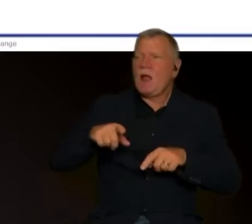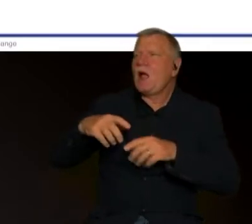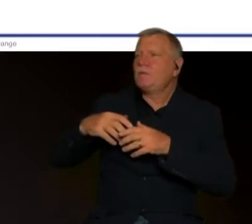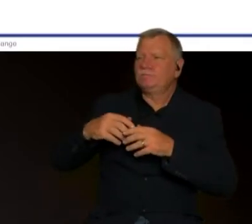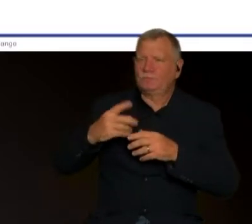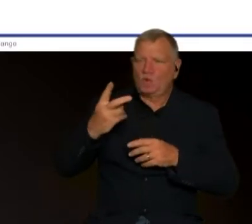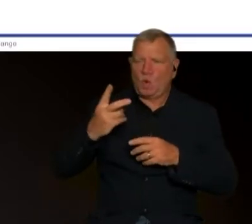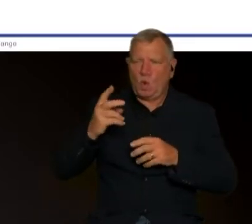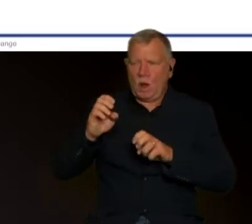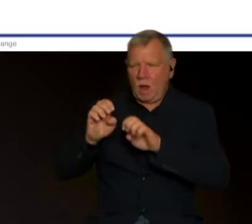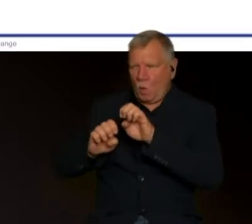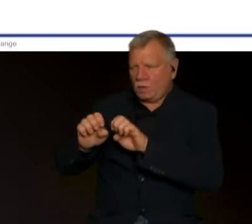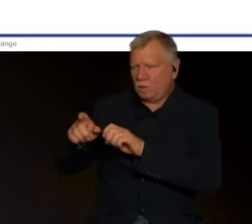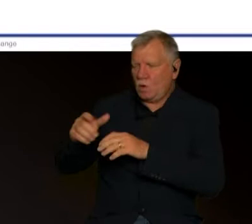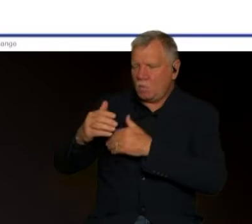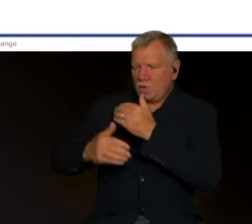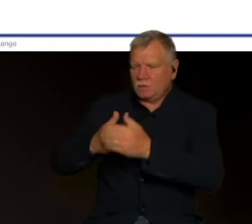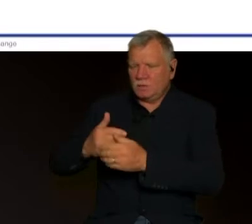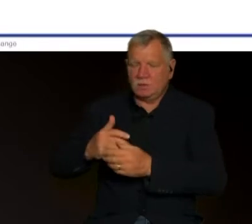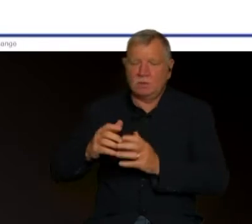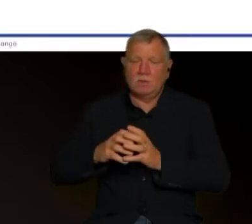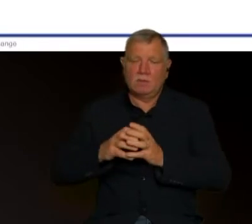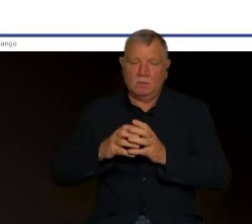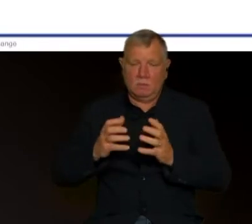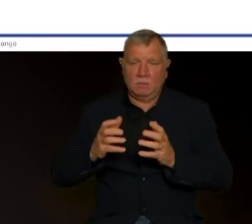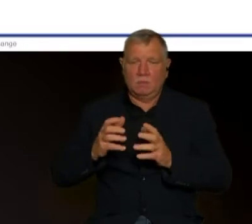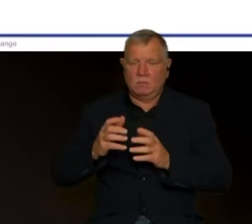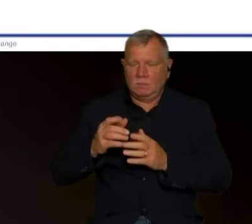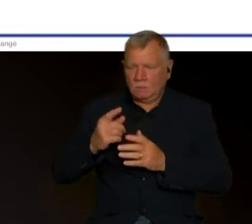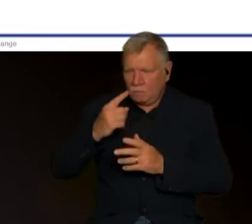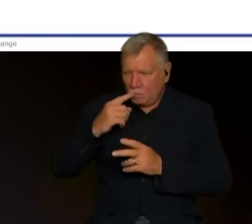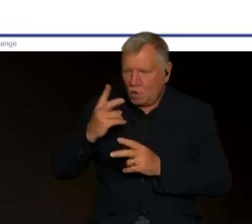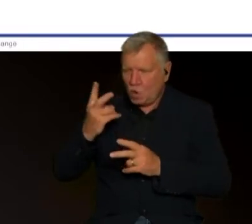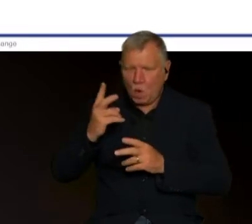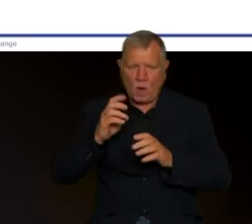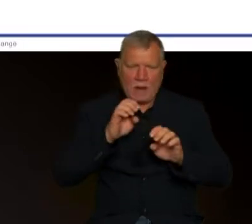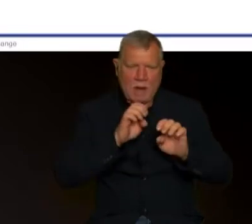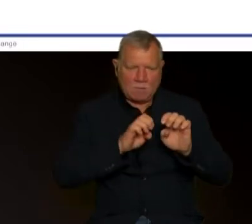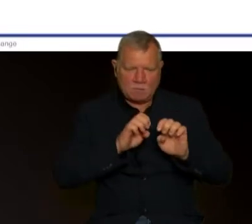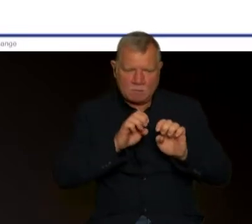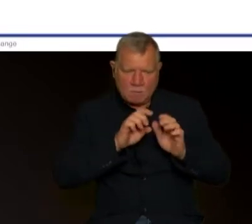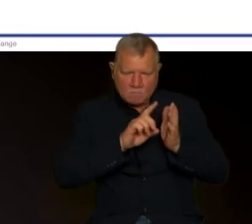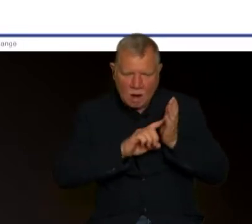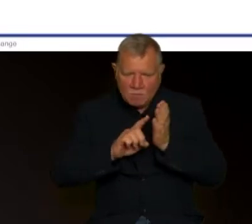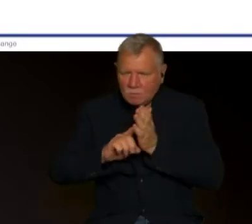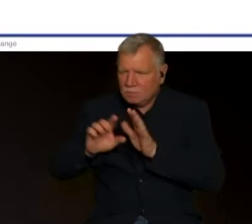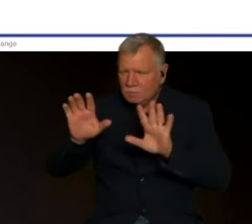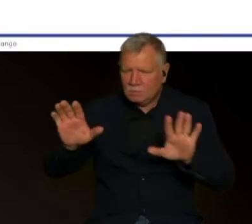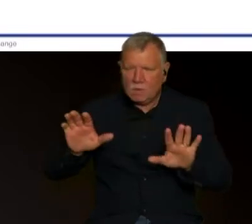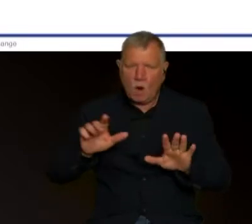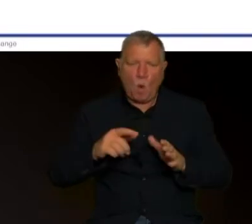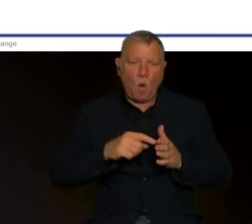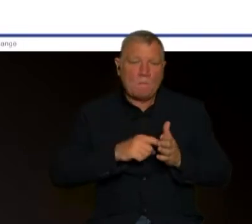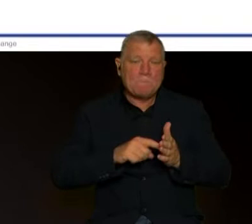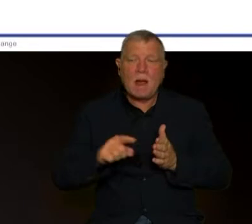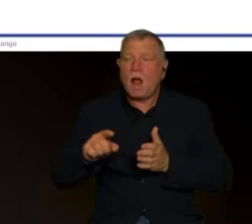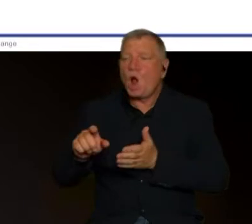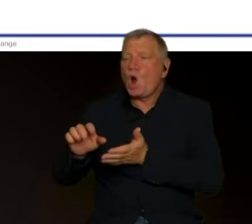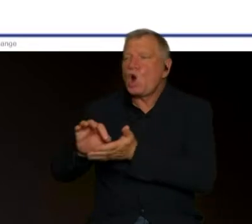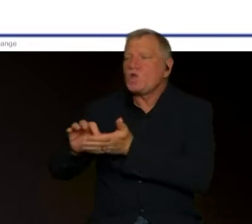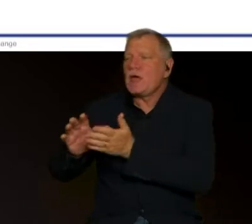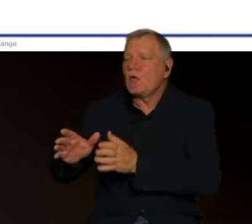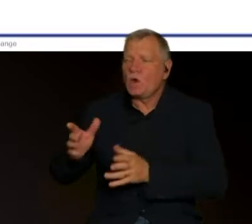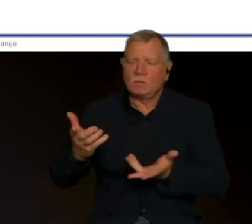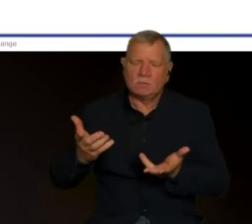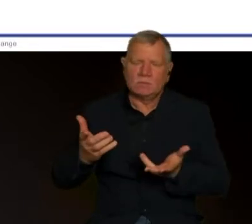market in Puerto Rico, and we did two surveys for this, methodological quantitative surveys, to know what an accountant